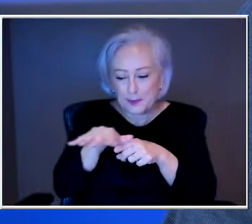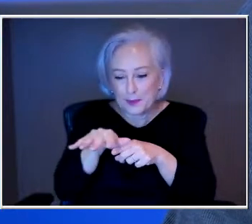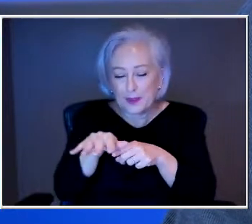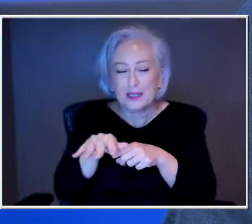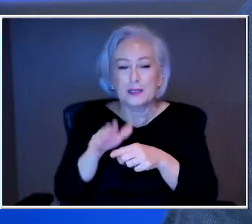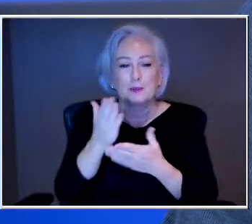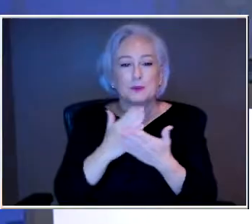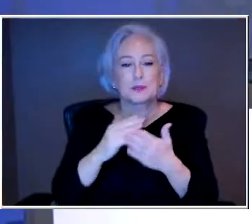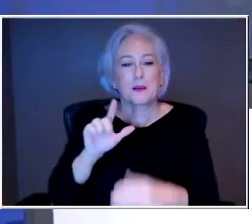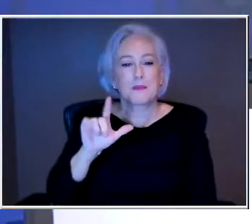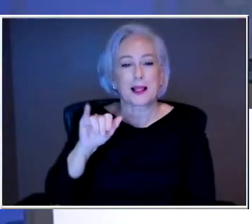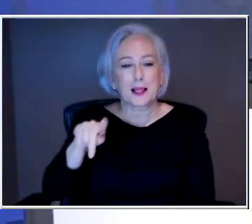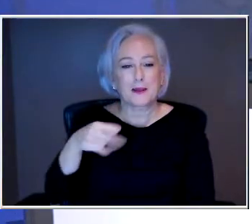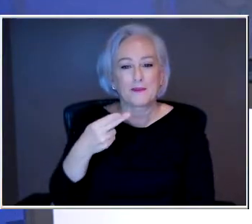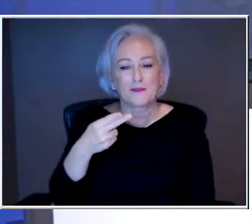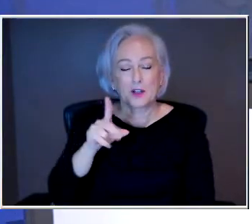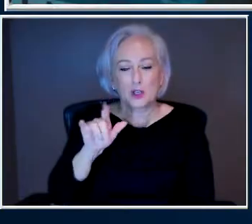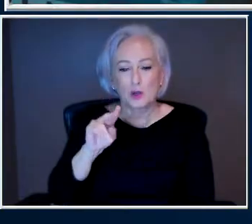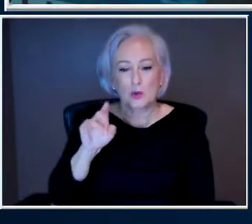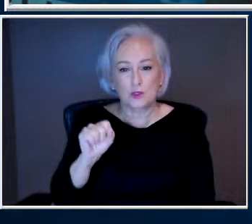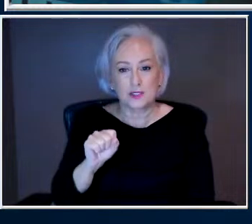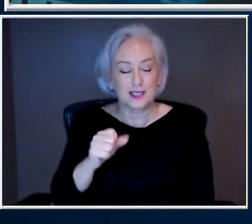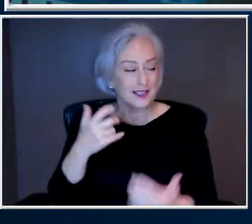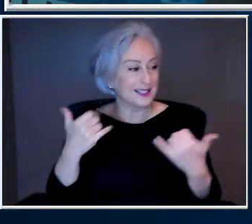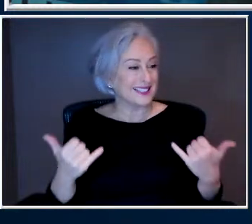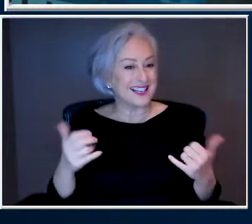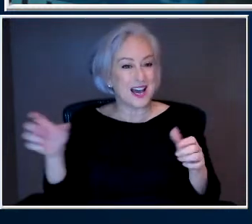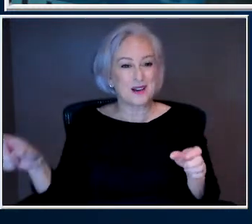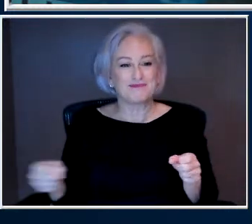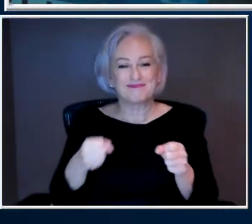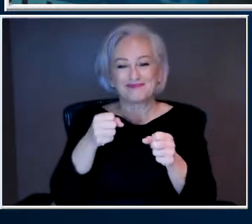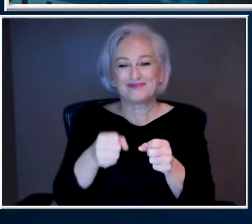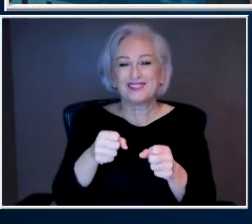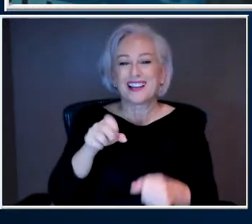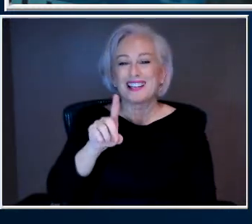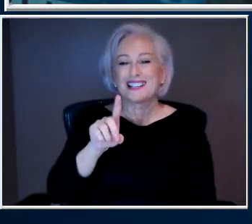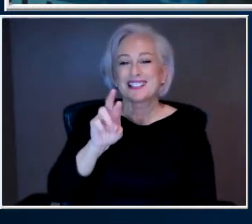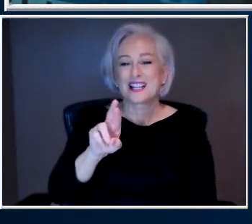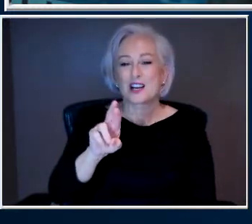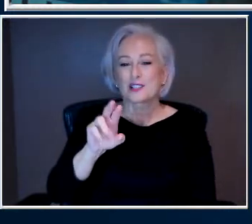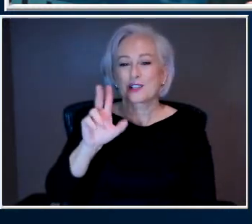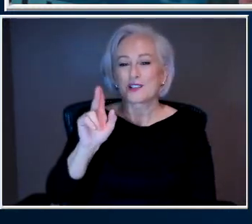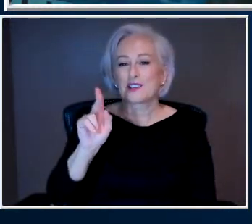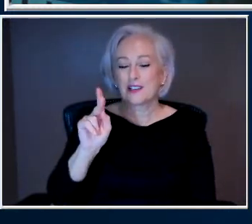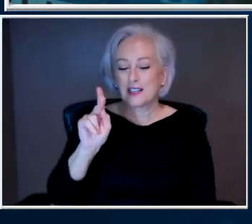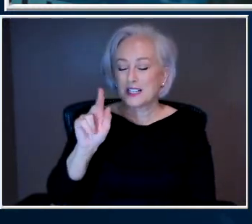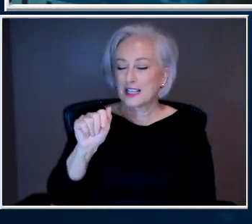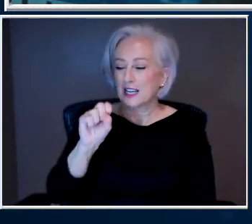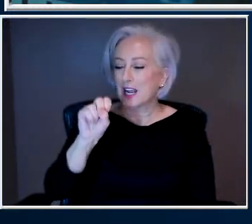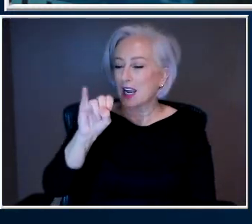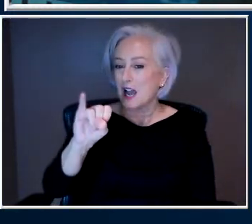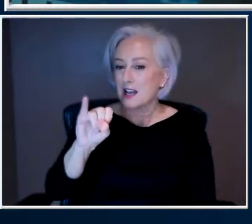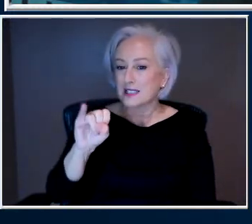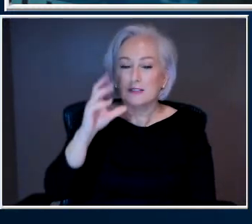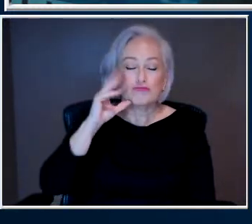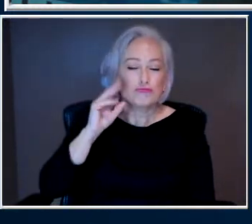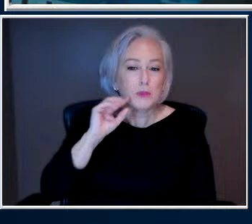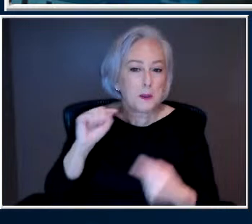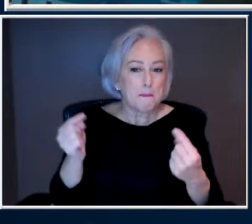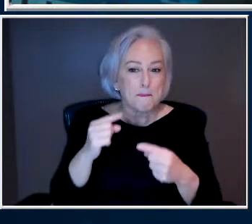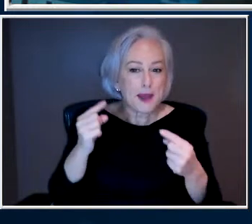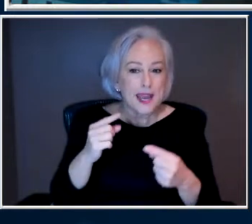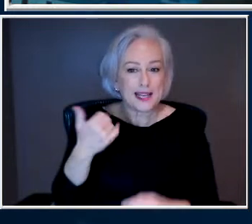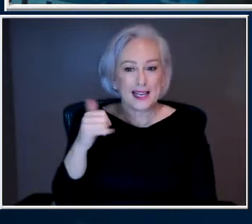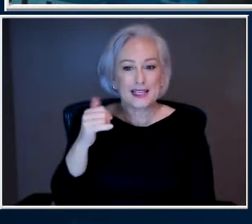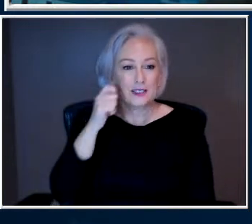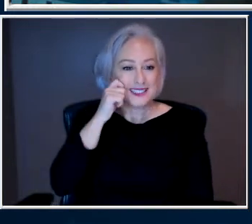So. I want to bring Dr. Kasi into this conversation. Dr. Kasi, Chris had pain and jaundice. Are pain in the abdomen and